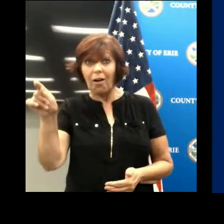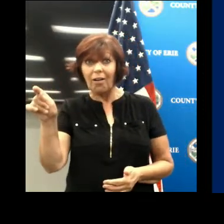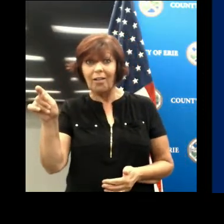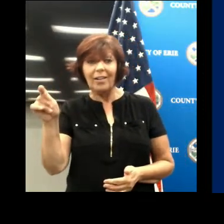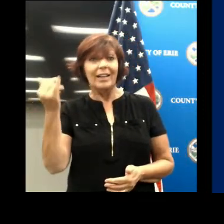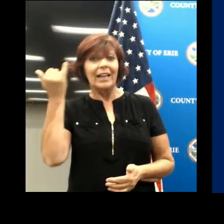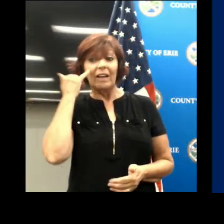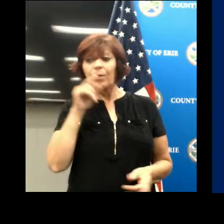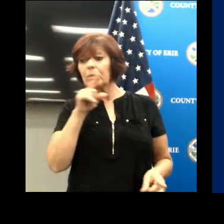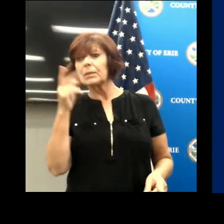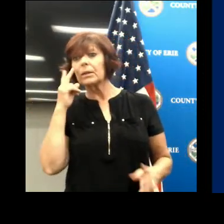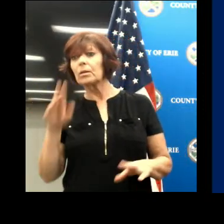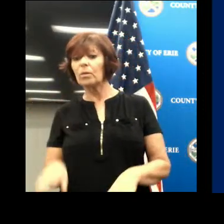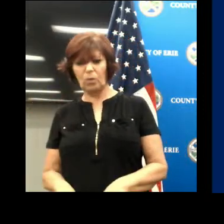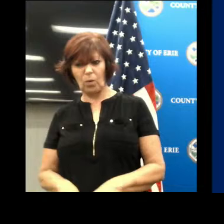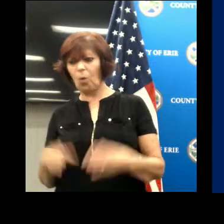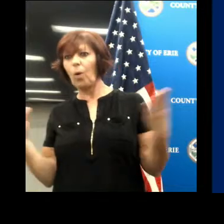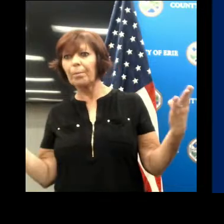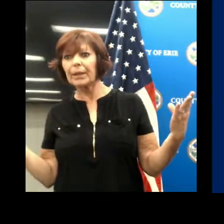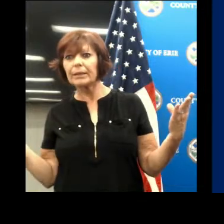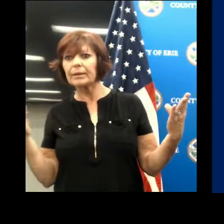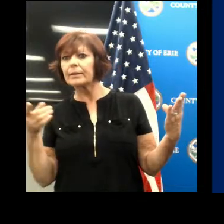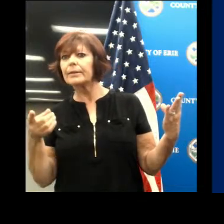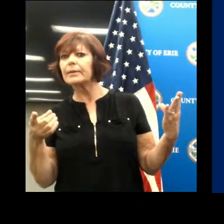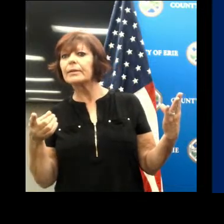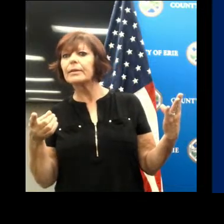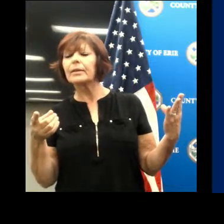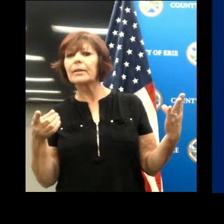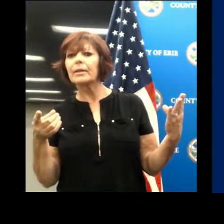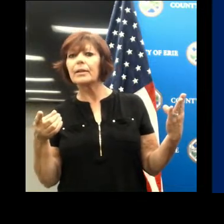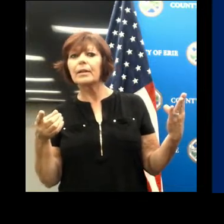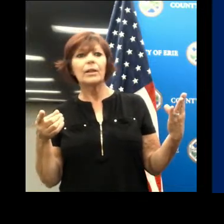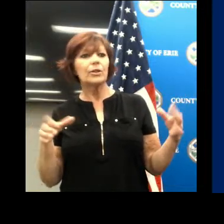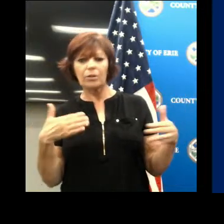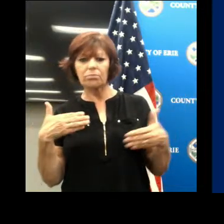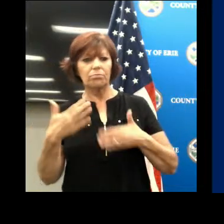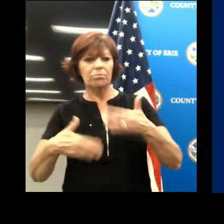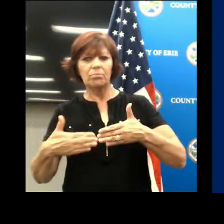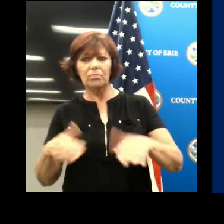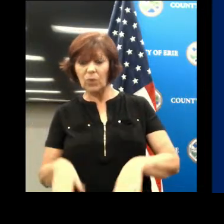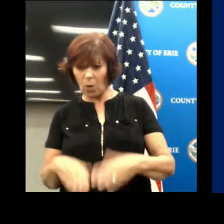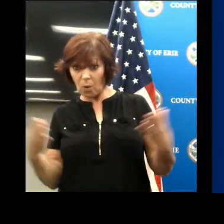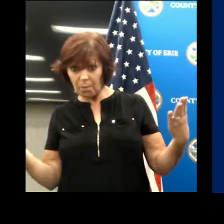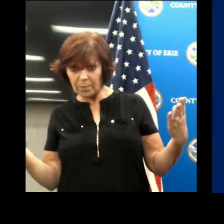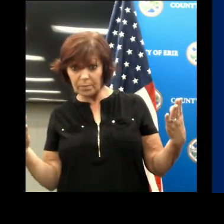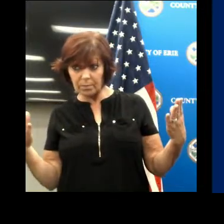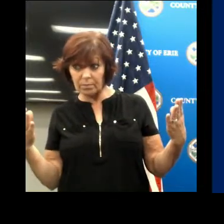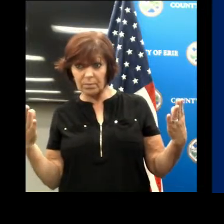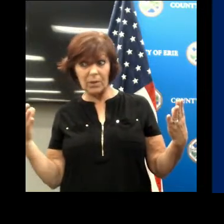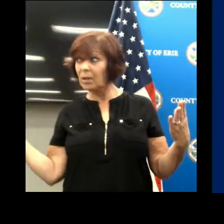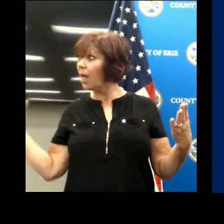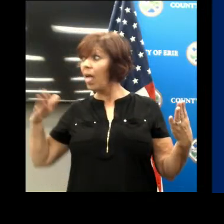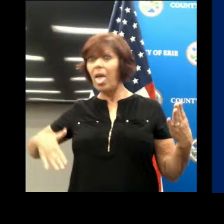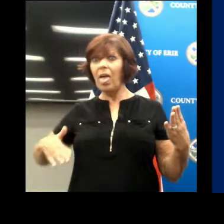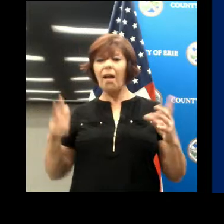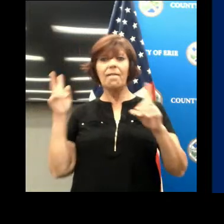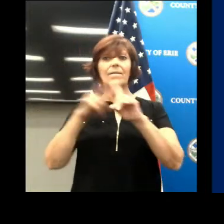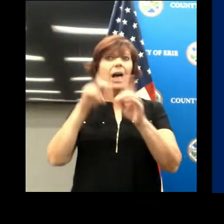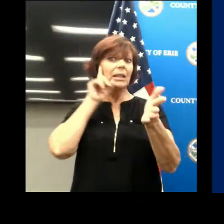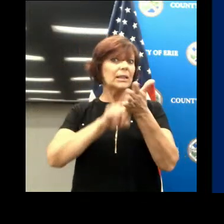go down there and see that you have your clients in there, you're doing whatever it is you normally do there, but you haven't filed an